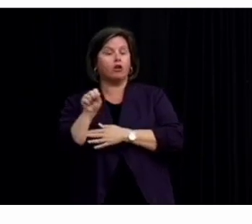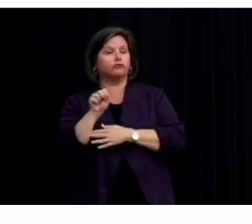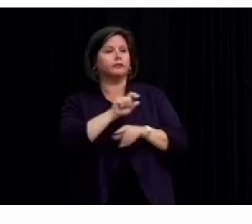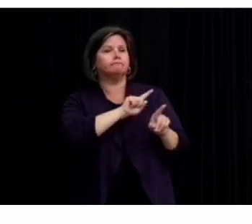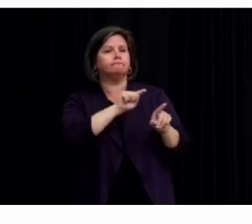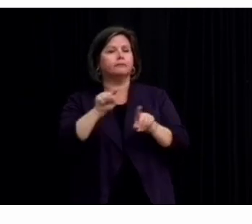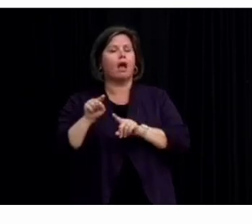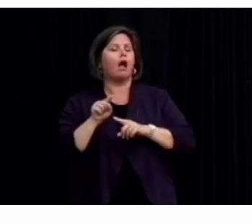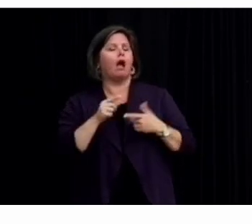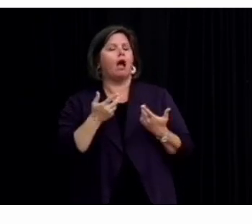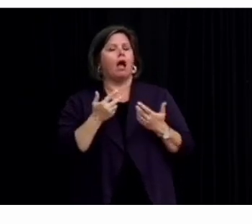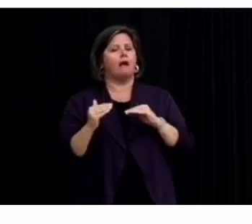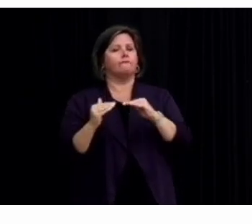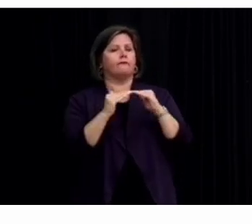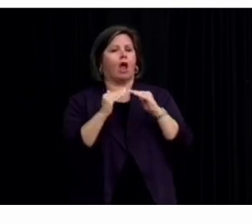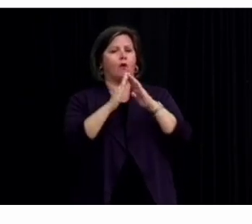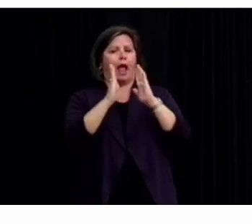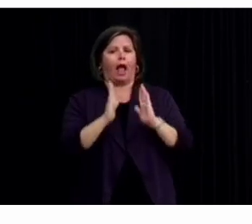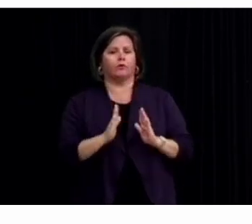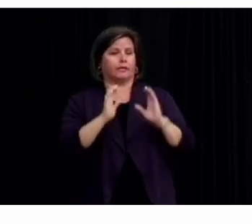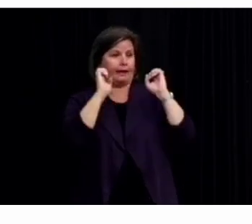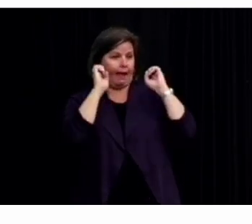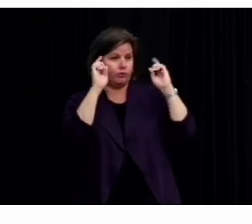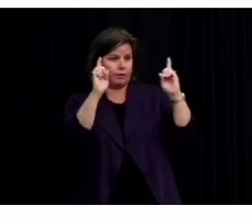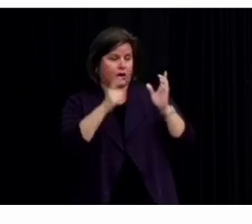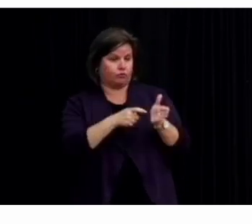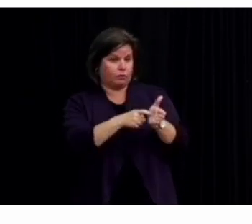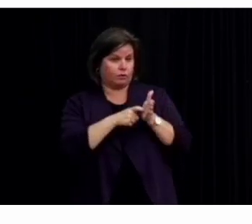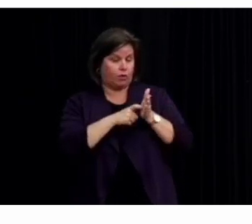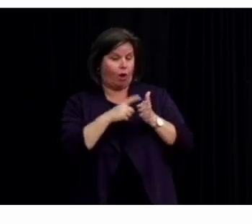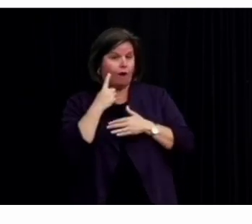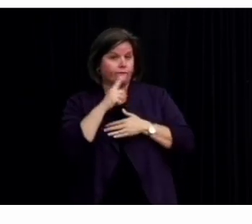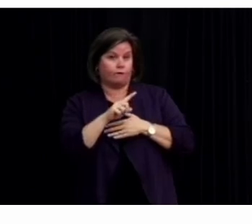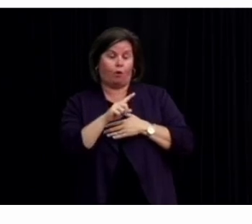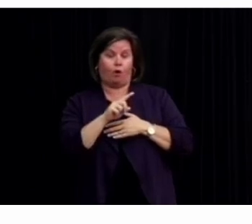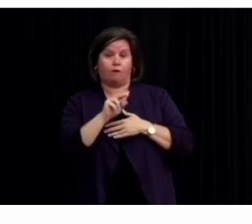fair housing education requirements look like for real estate licensees